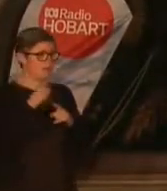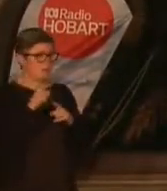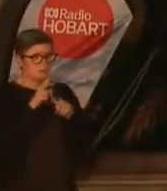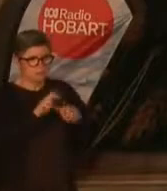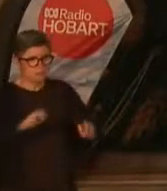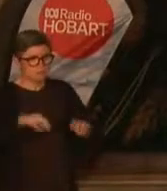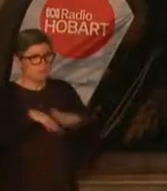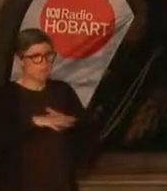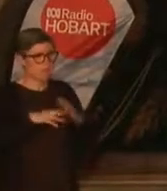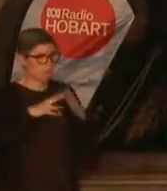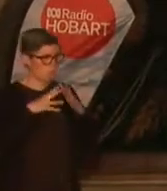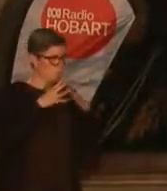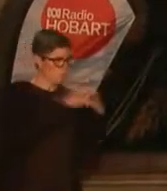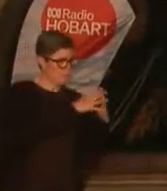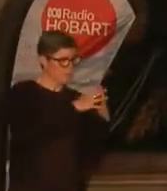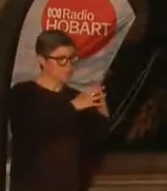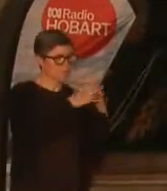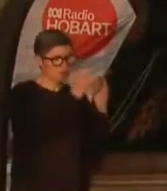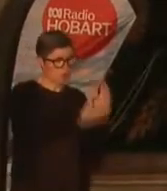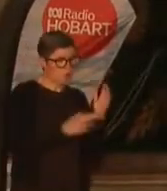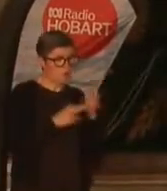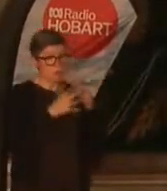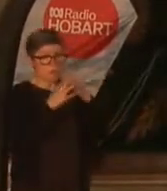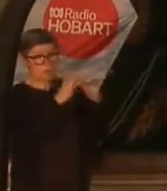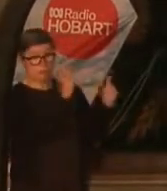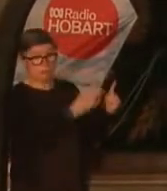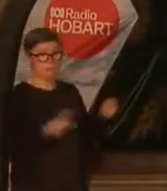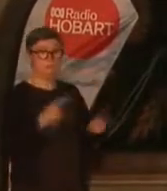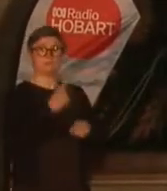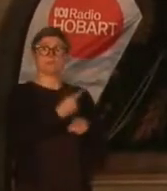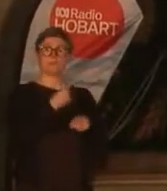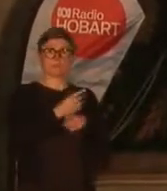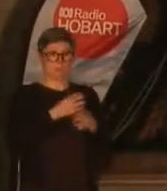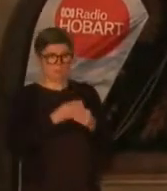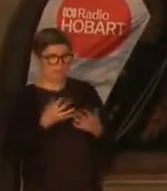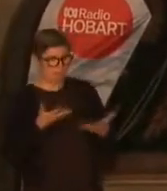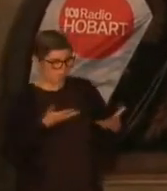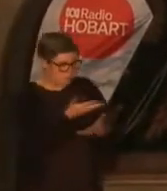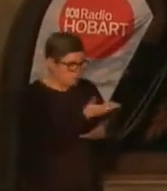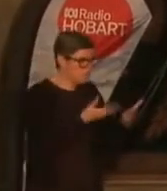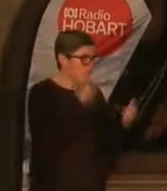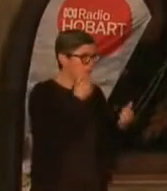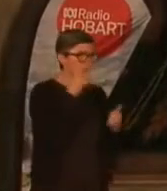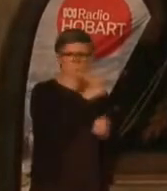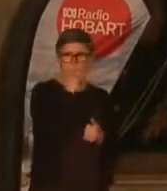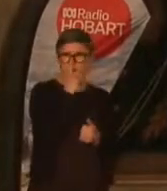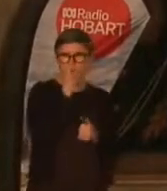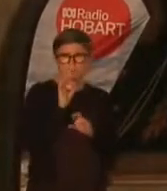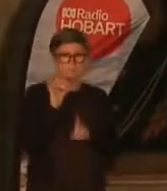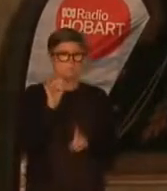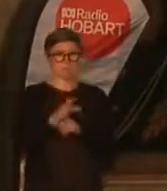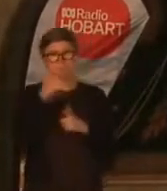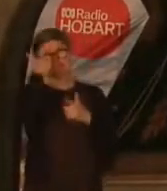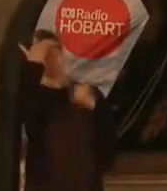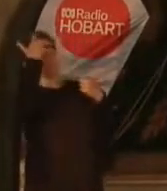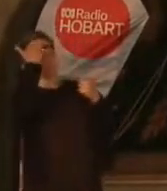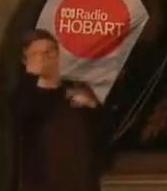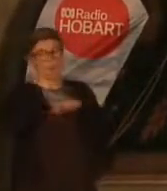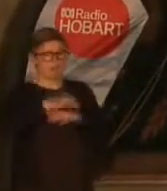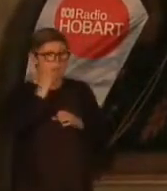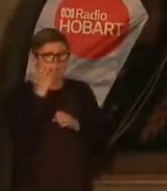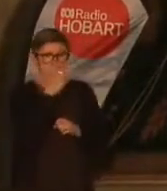West Coast and the Northwest Coast without speaking to an Aboriginal person. And those theories that he came to about Aboriginal people